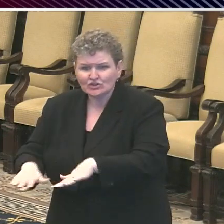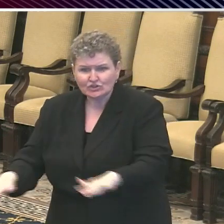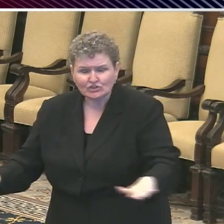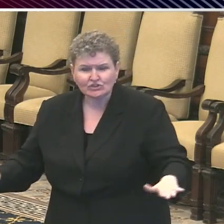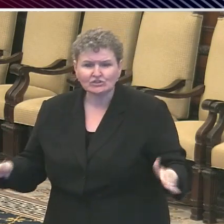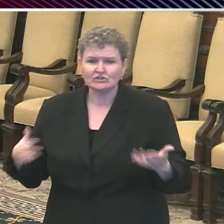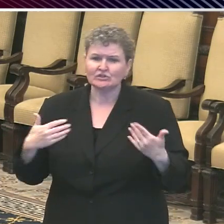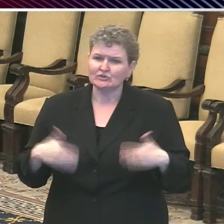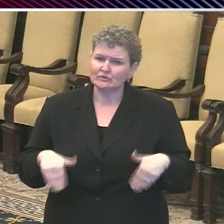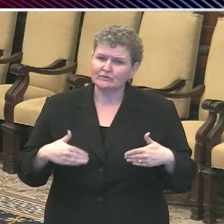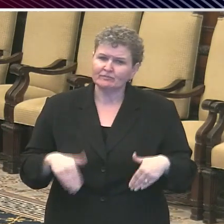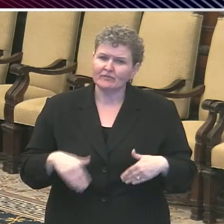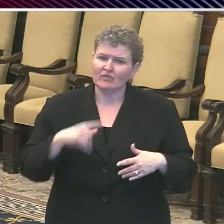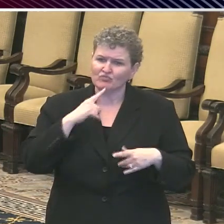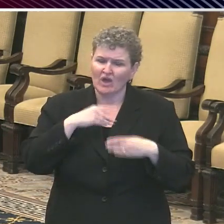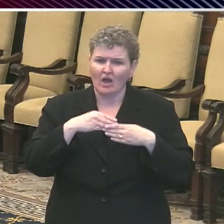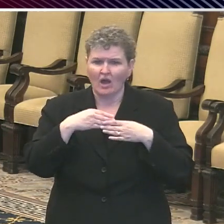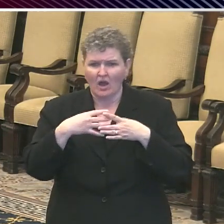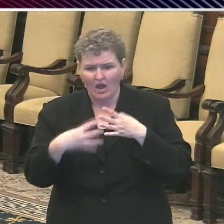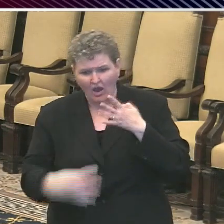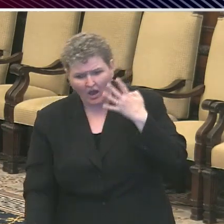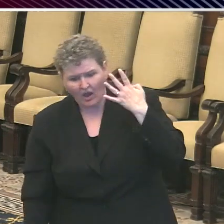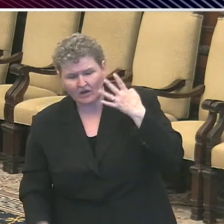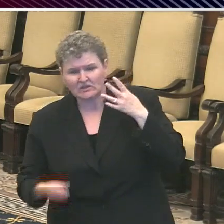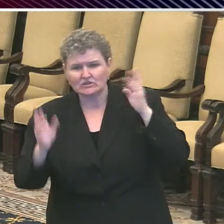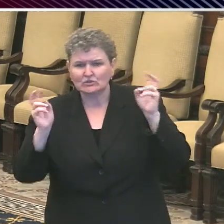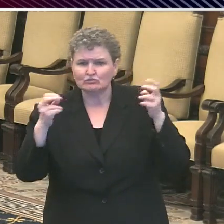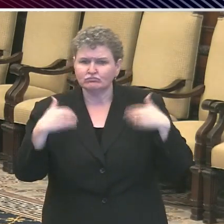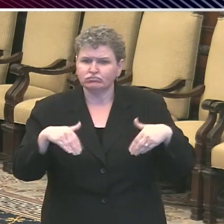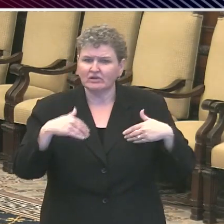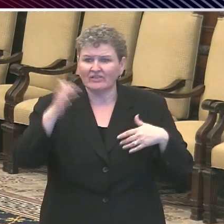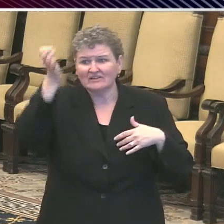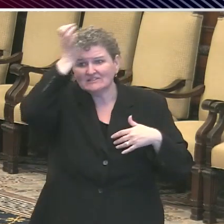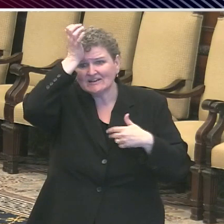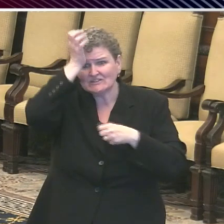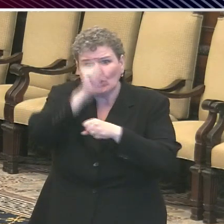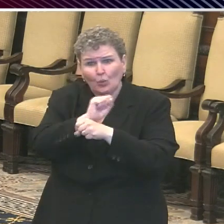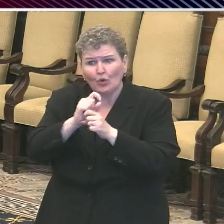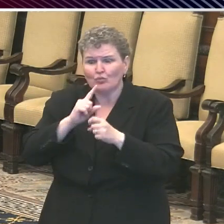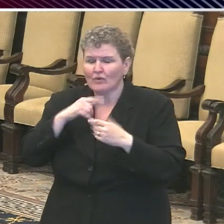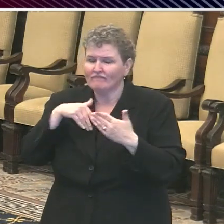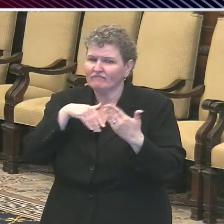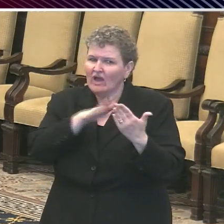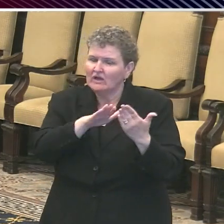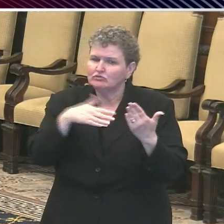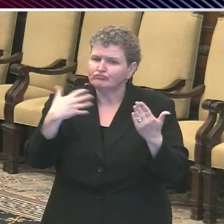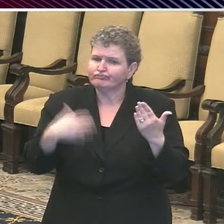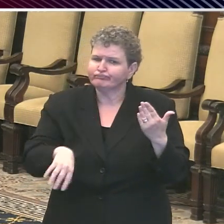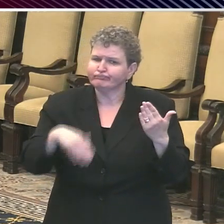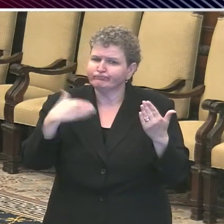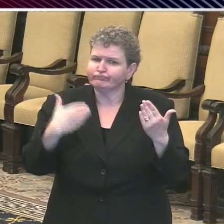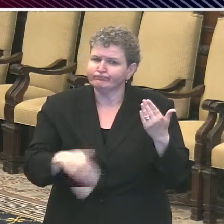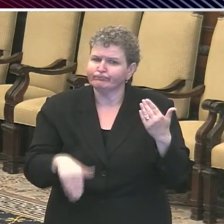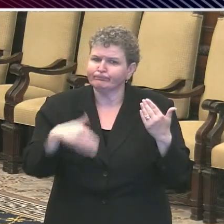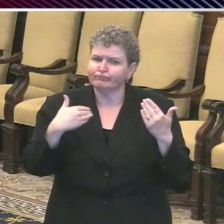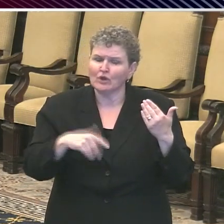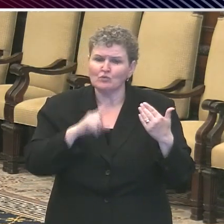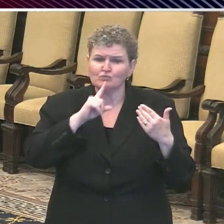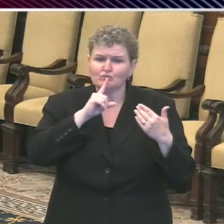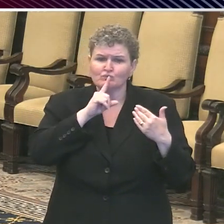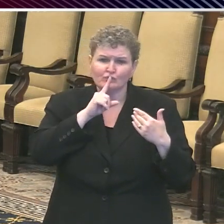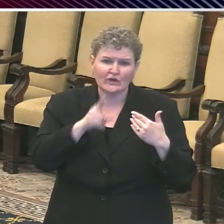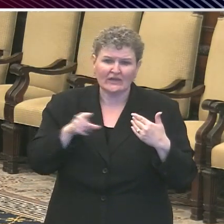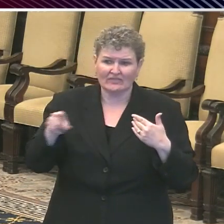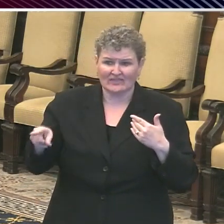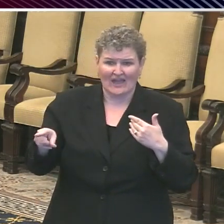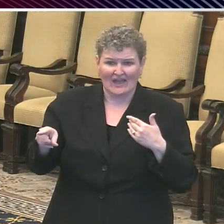that there's a host of issues that our sanitation workers are facing. I don't know ultimately what the reason our